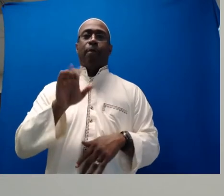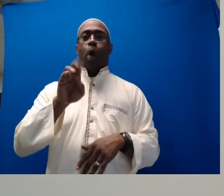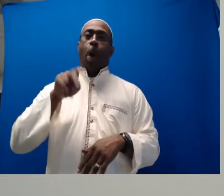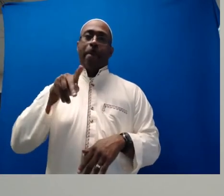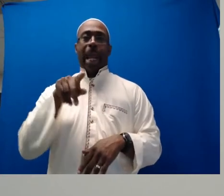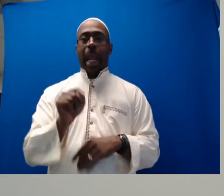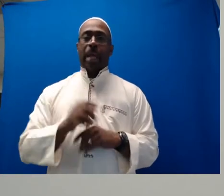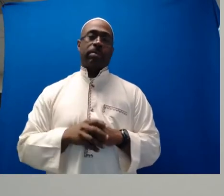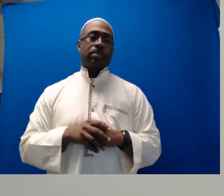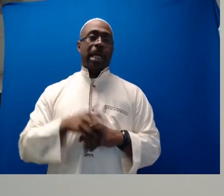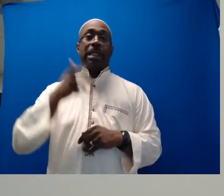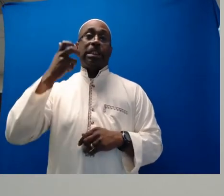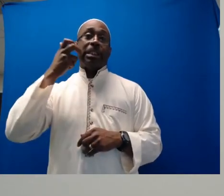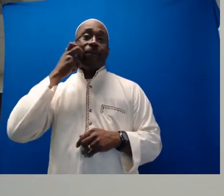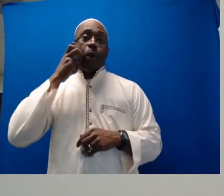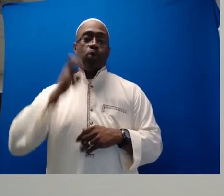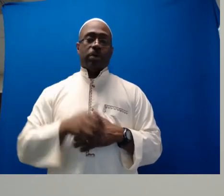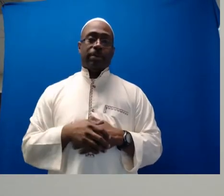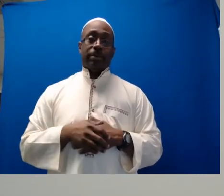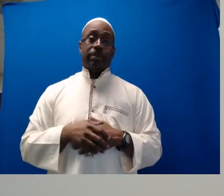our cell phones.